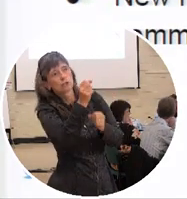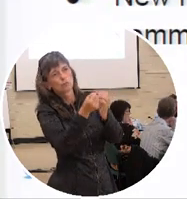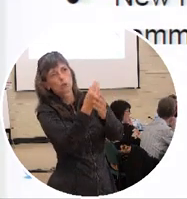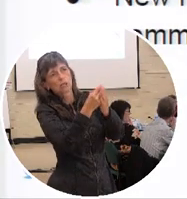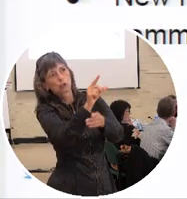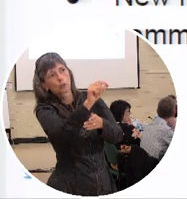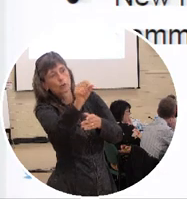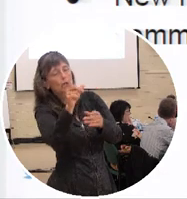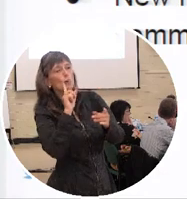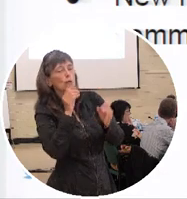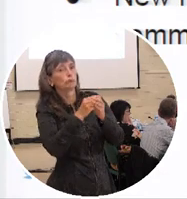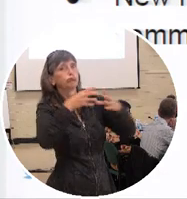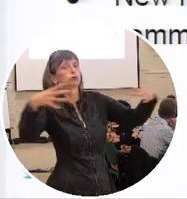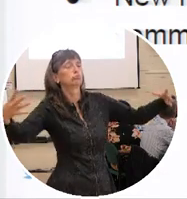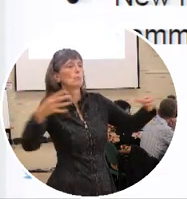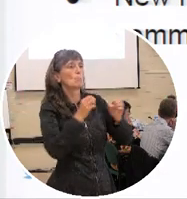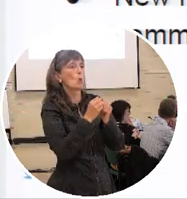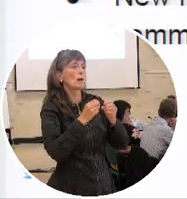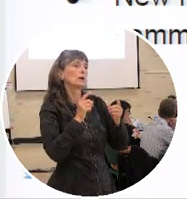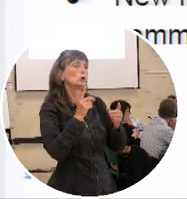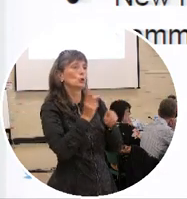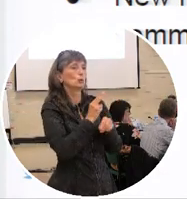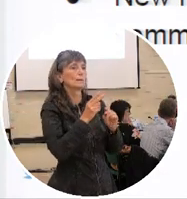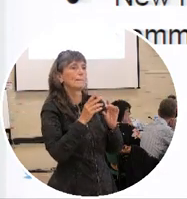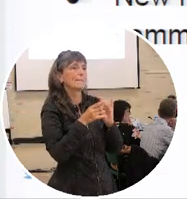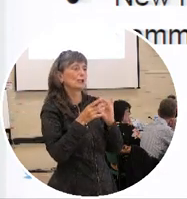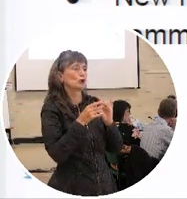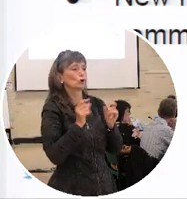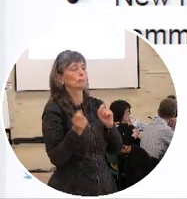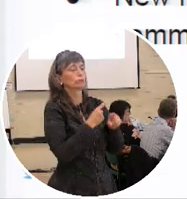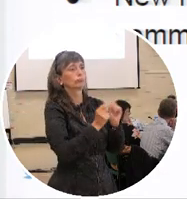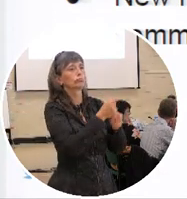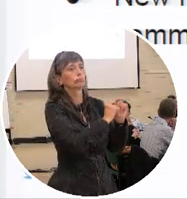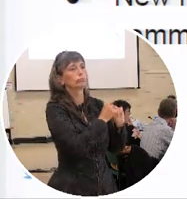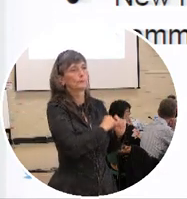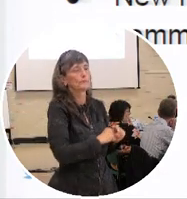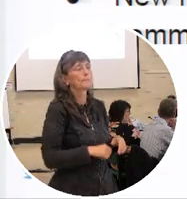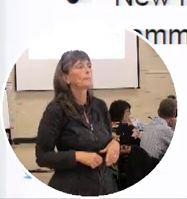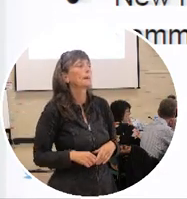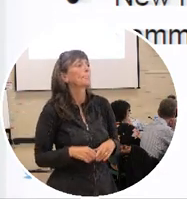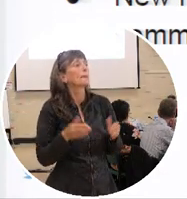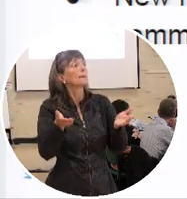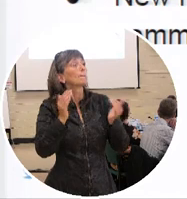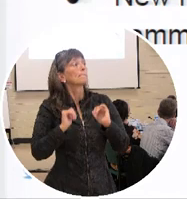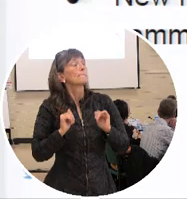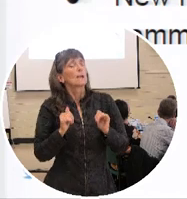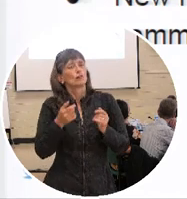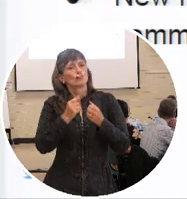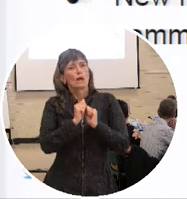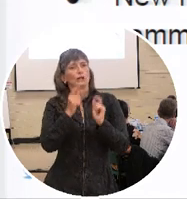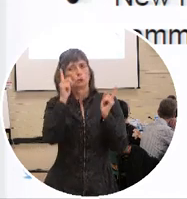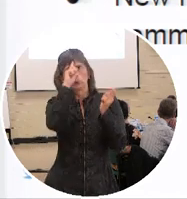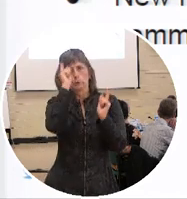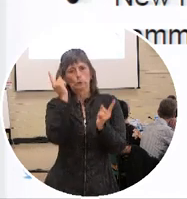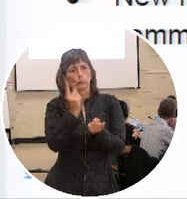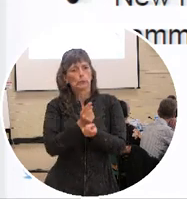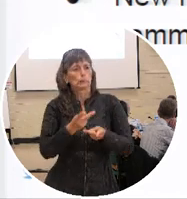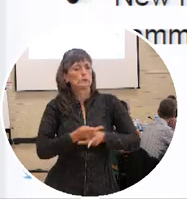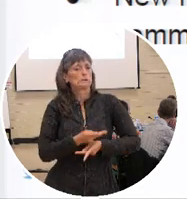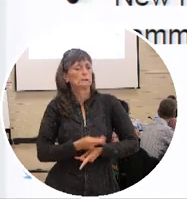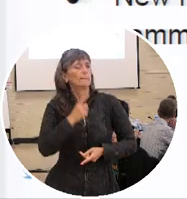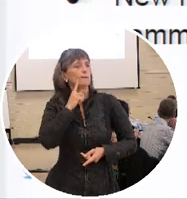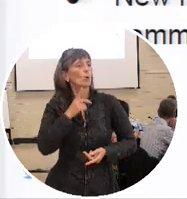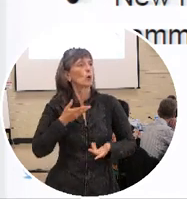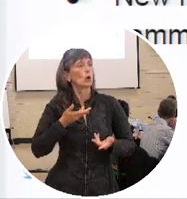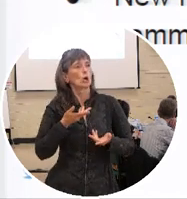With respect, again, in the domain of organizational effectiveness, trying to fine-tune our purchasing processes and inventory controls,